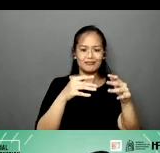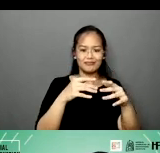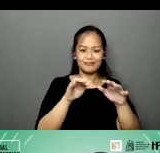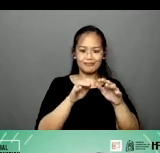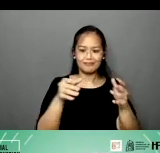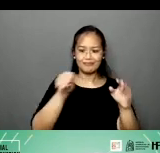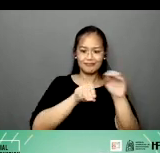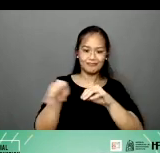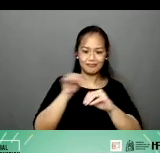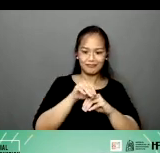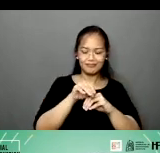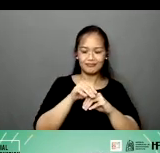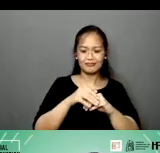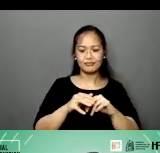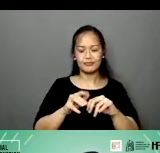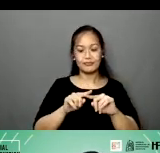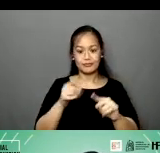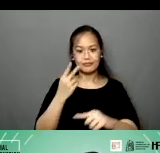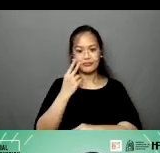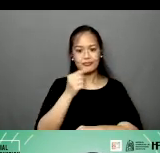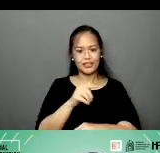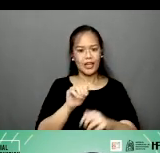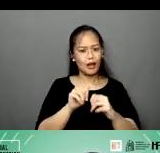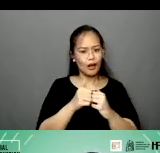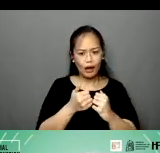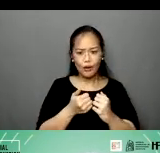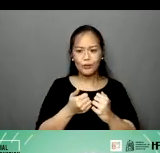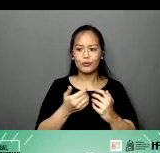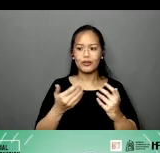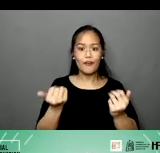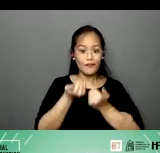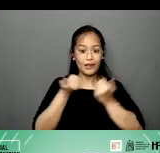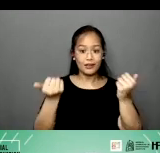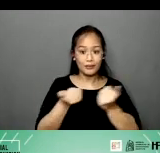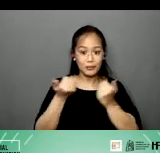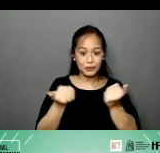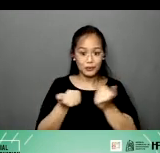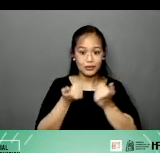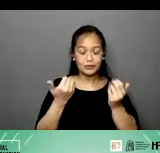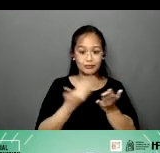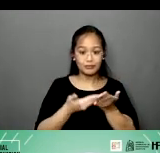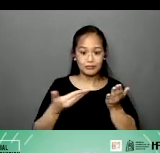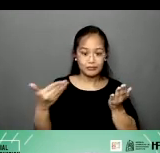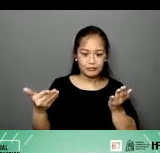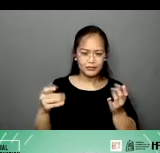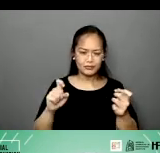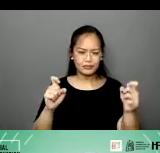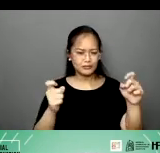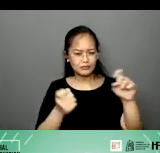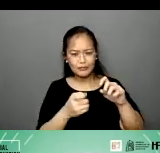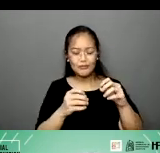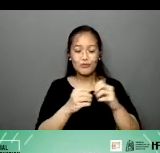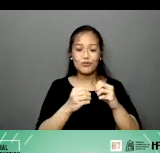interesting way of seeing how we can transform existing elements and then changing their role or adding more functions to